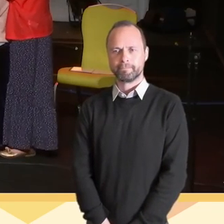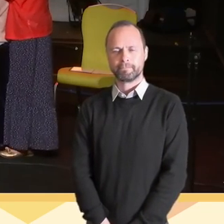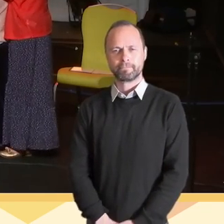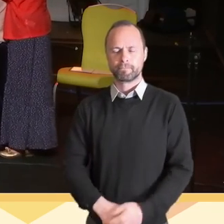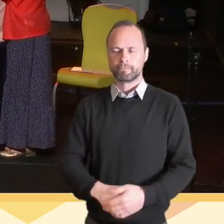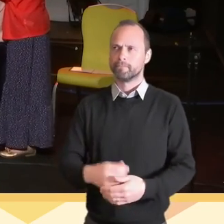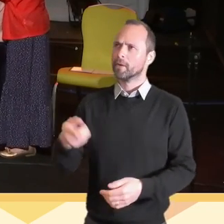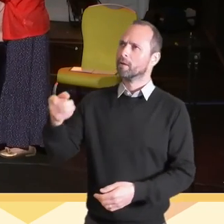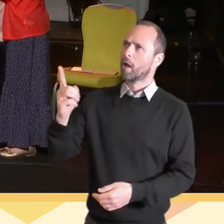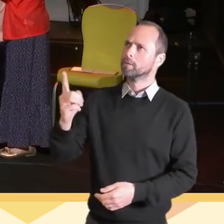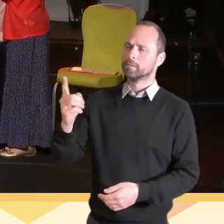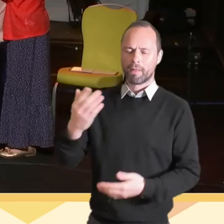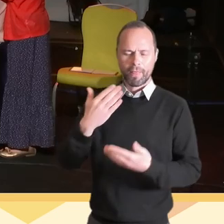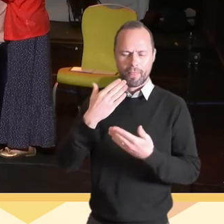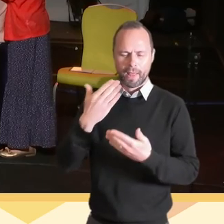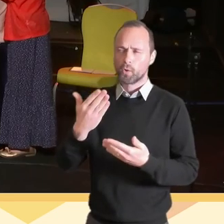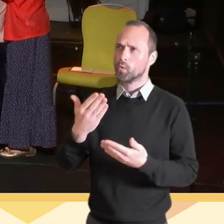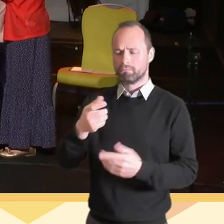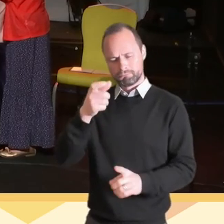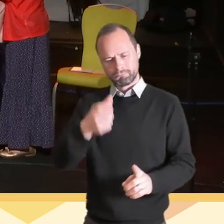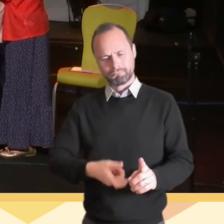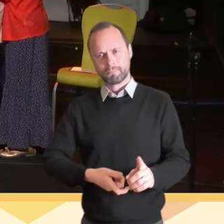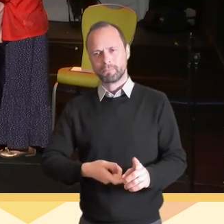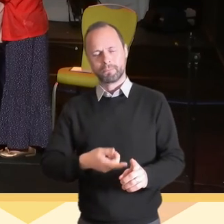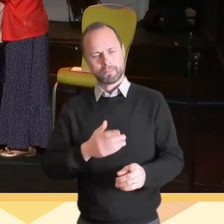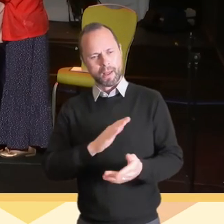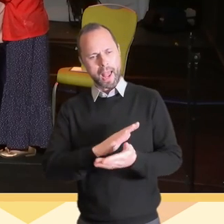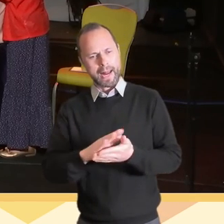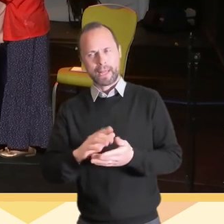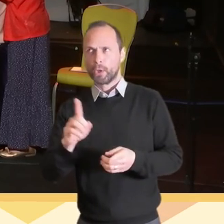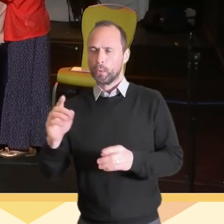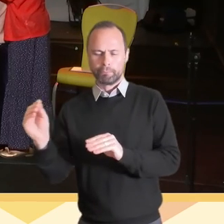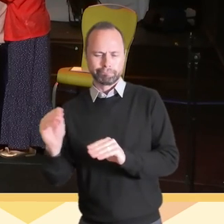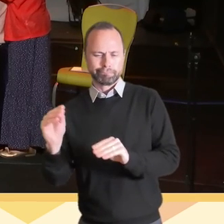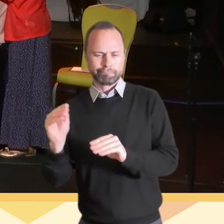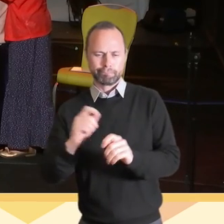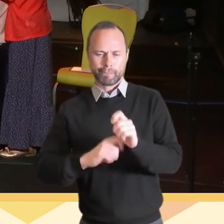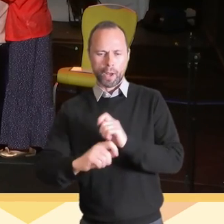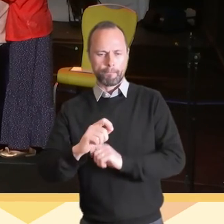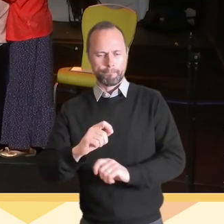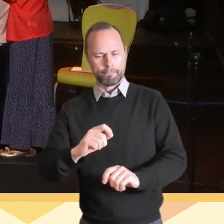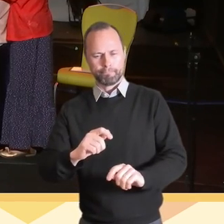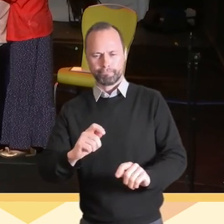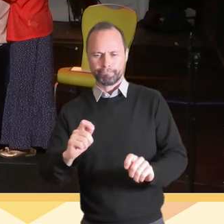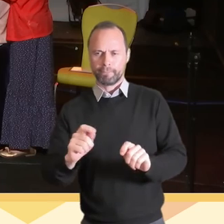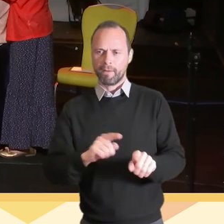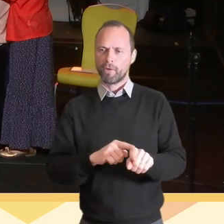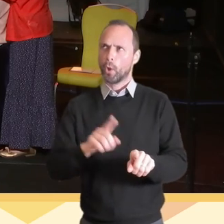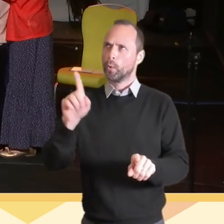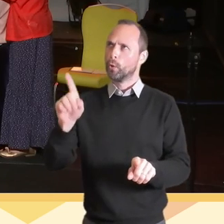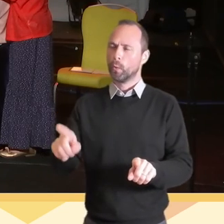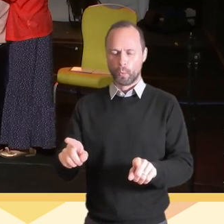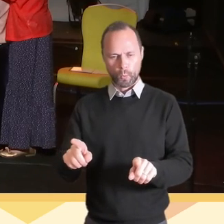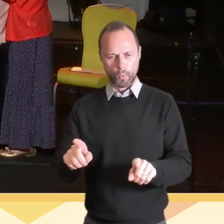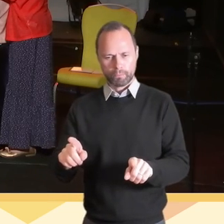Loving God, we thank you for the person that you have made Hayley to be. We thank you for the way you've shaped her and the way that you will